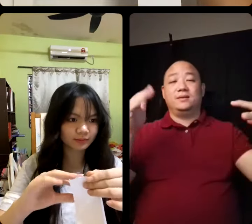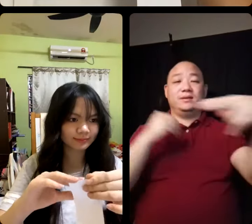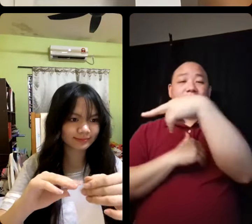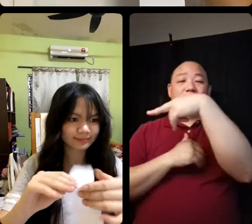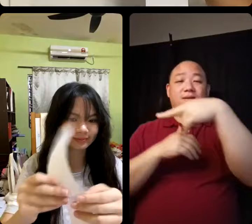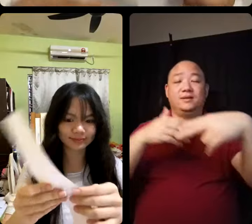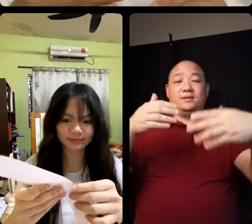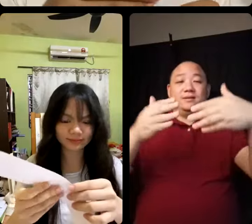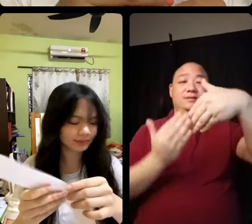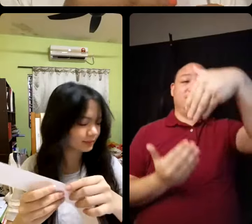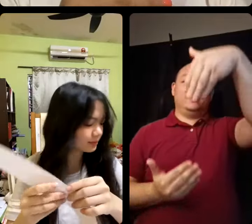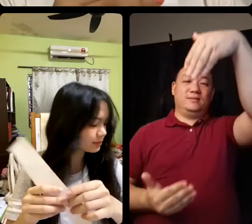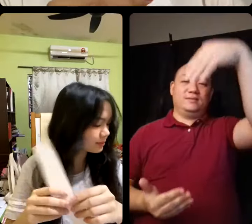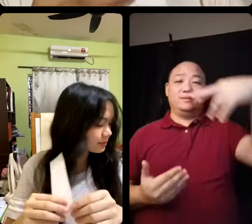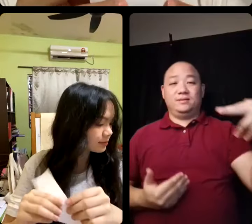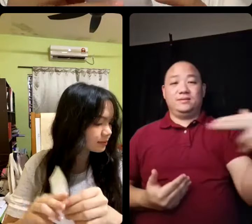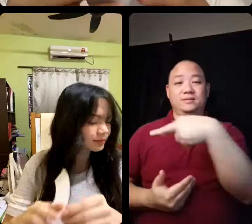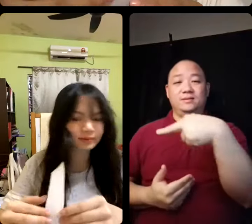Okay?